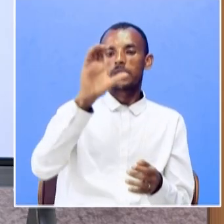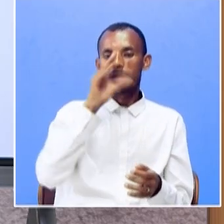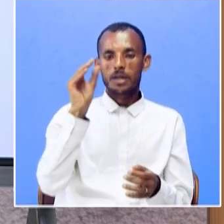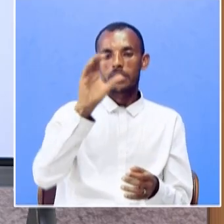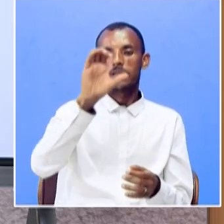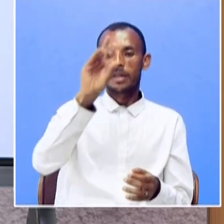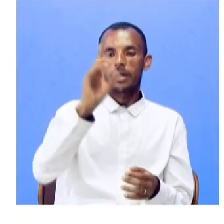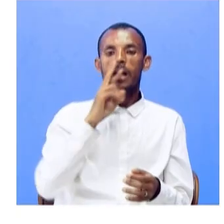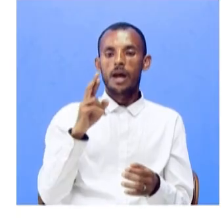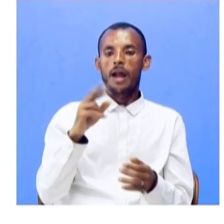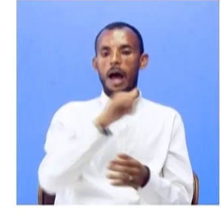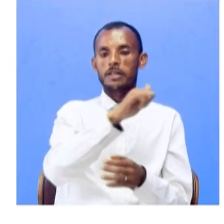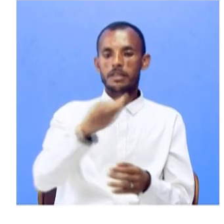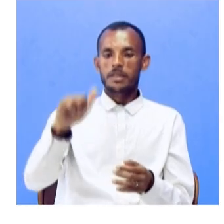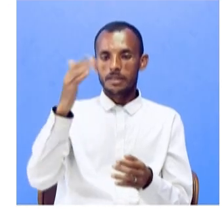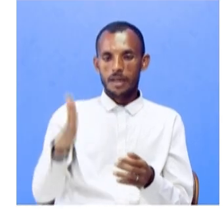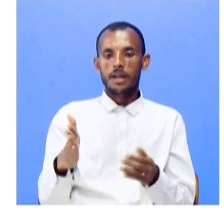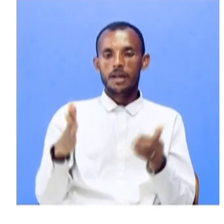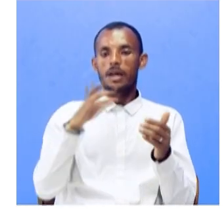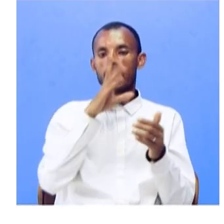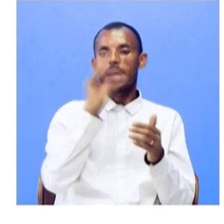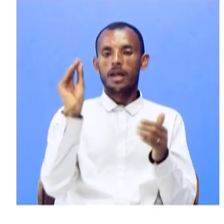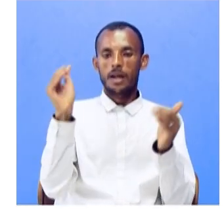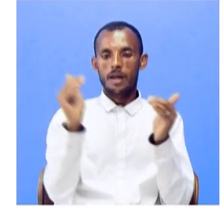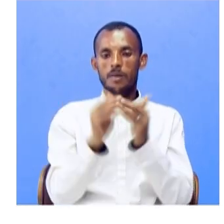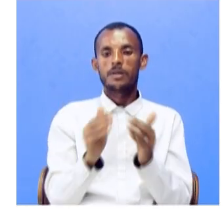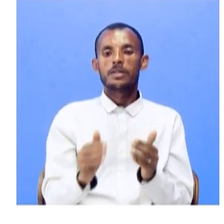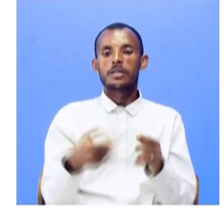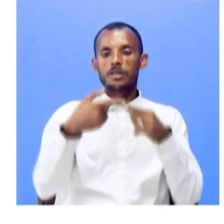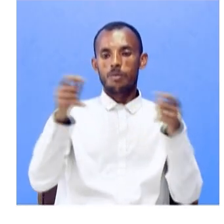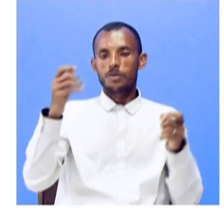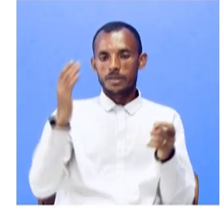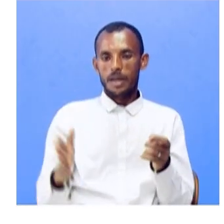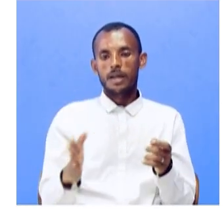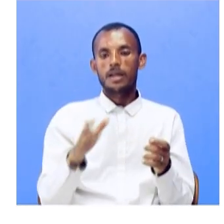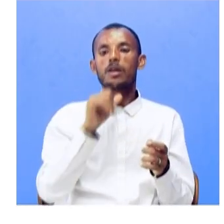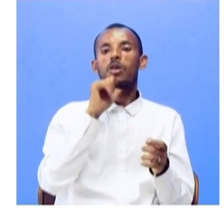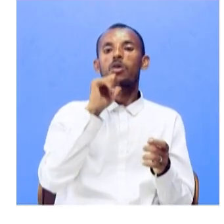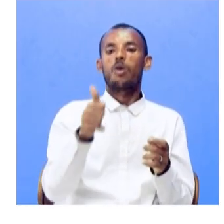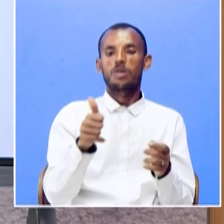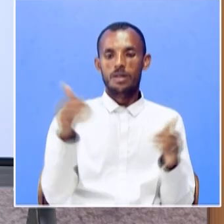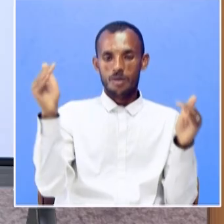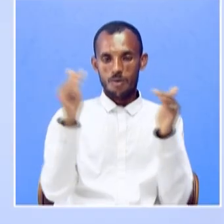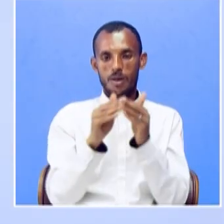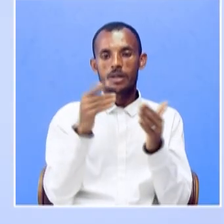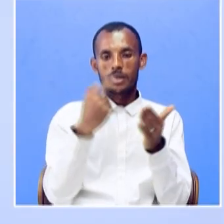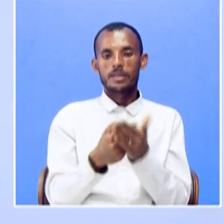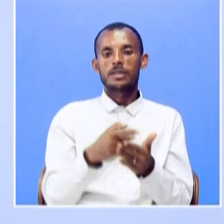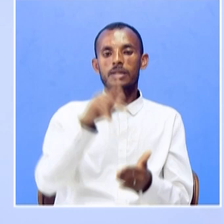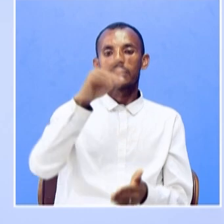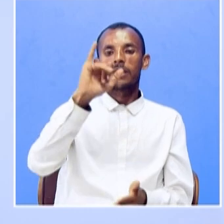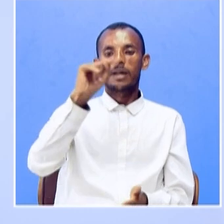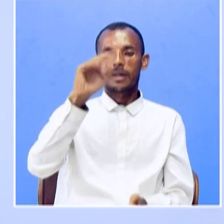CD are also adjacent sides. They are congruent, but the opposite sides may not be congruent. Therefore, this is a